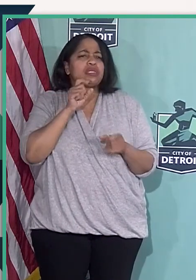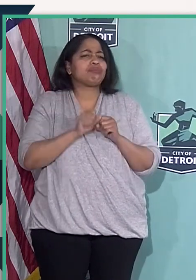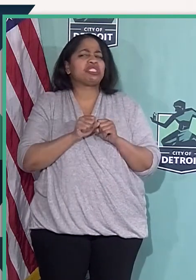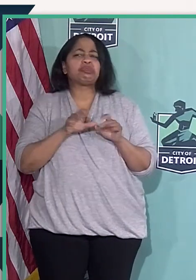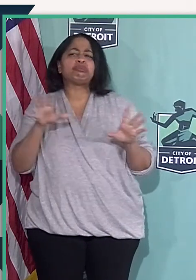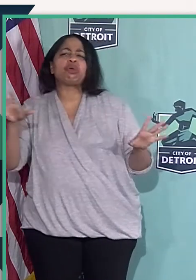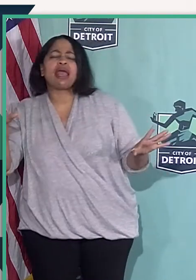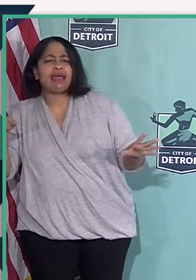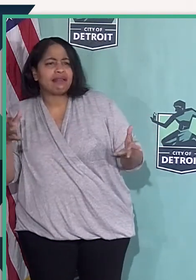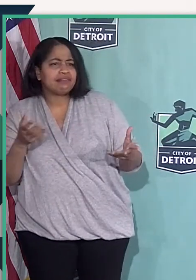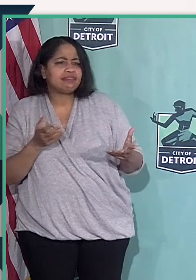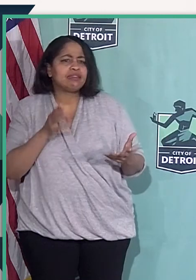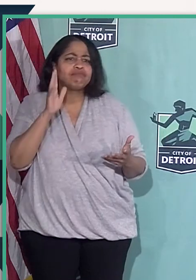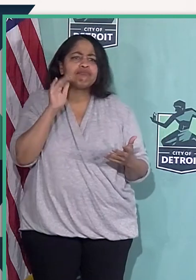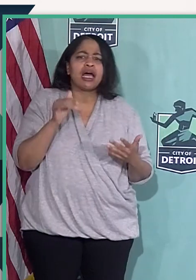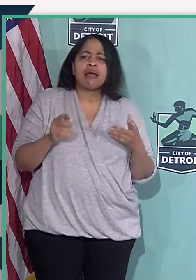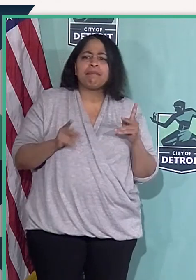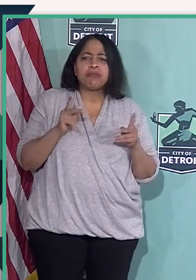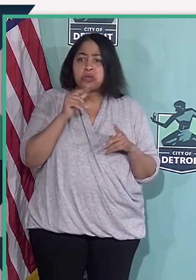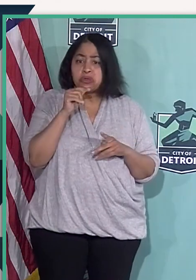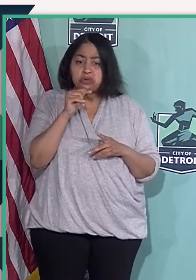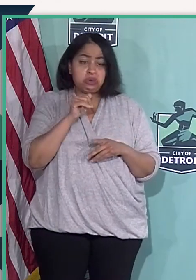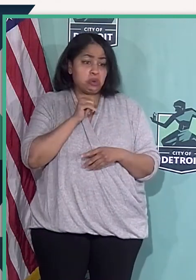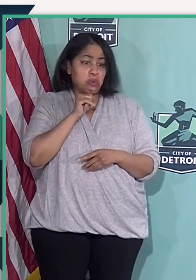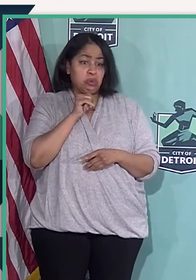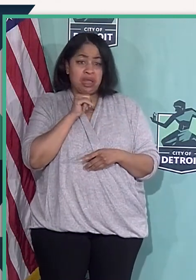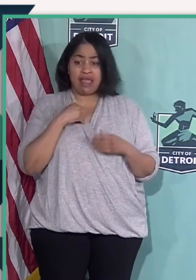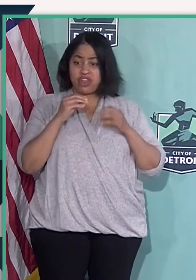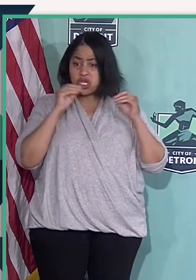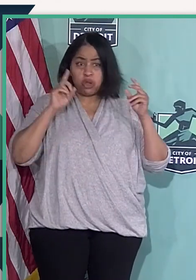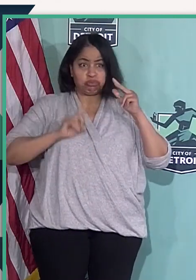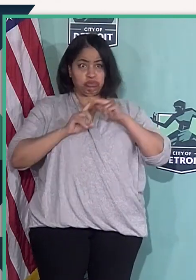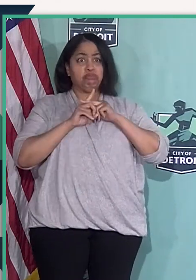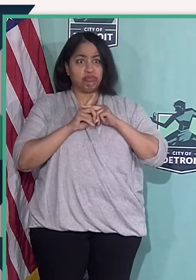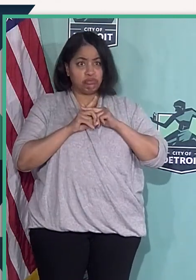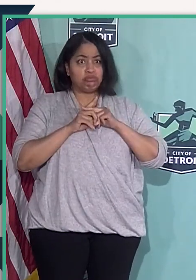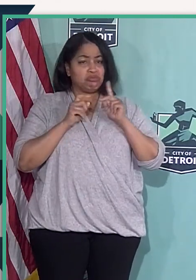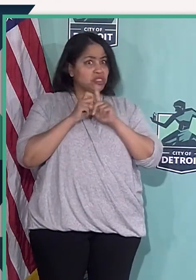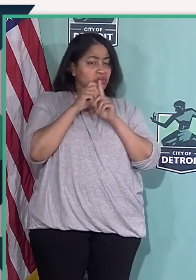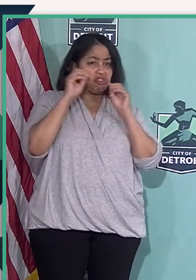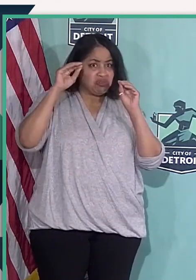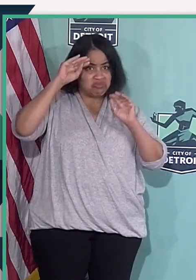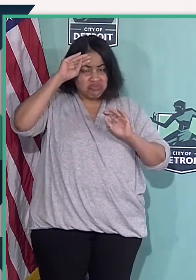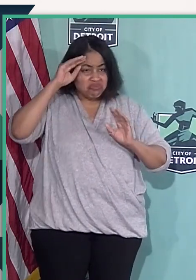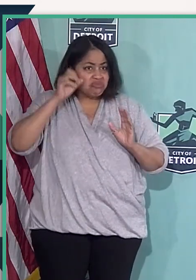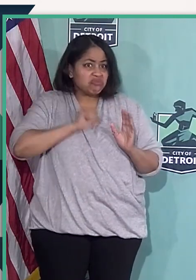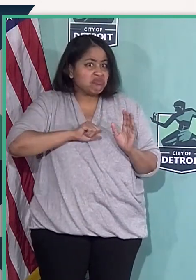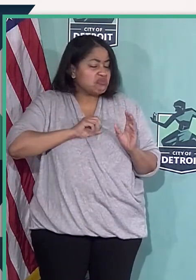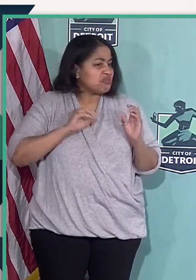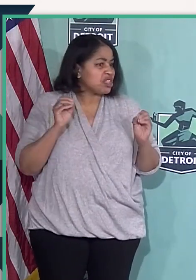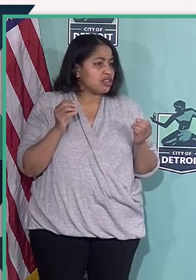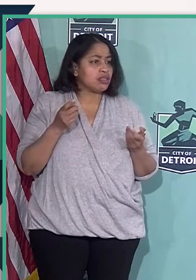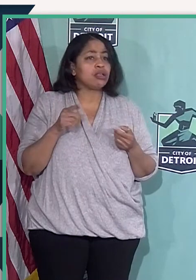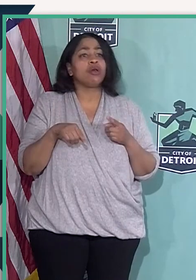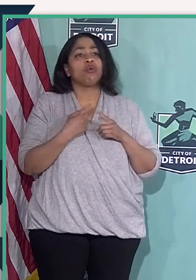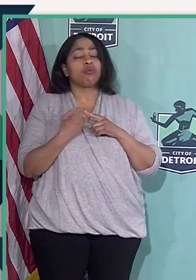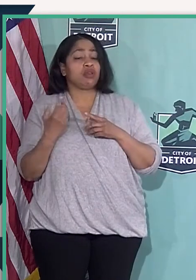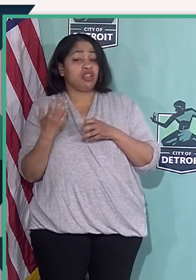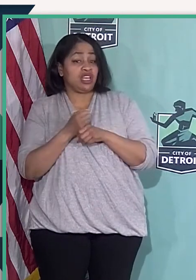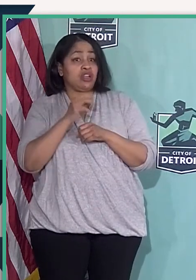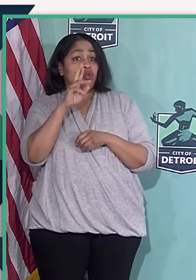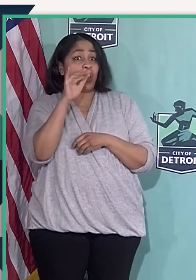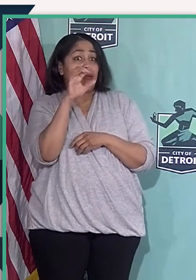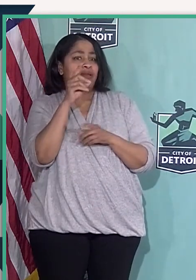spread by people who don't have symptoms. And until we ultimately get to rapid testing for